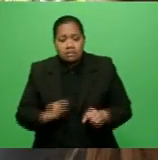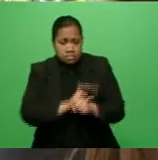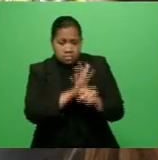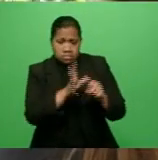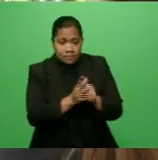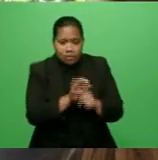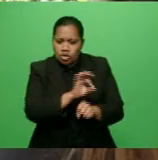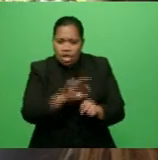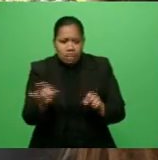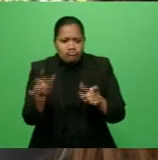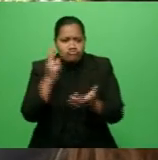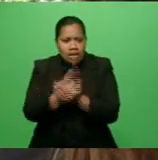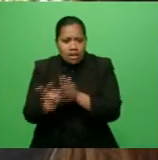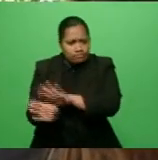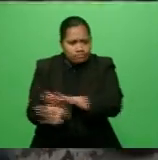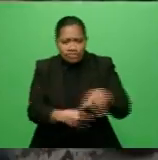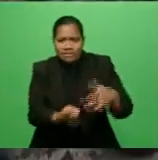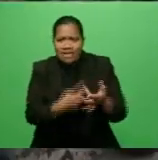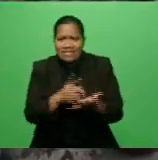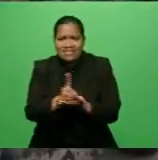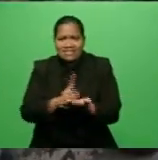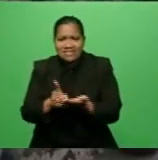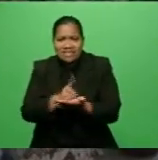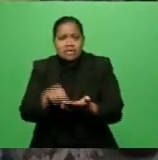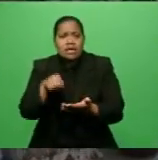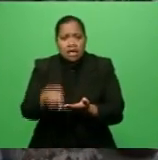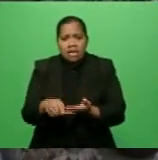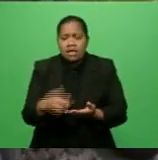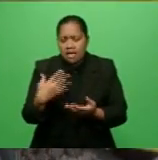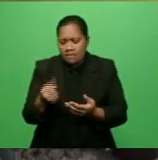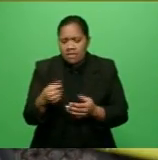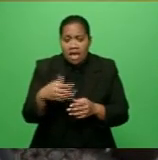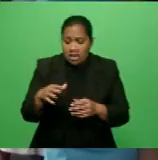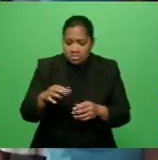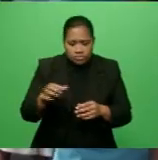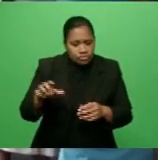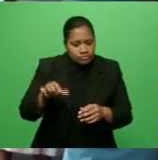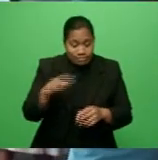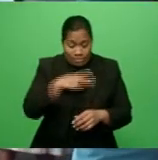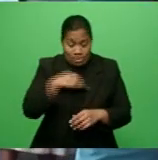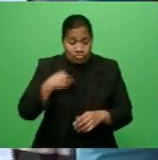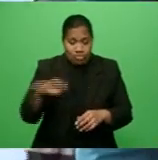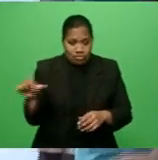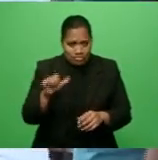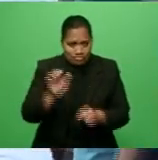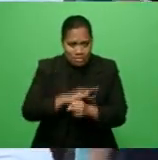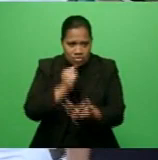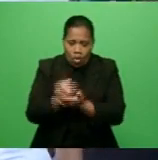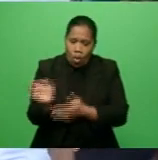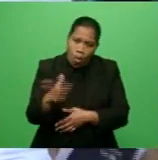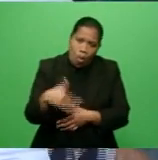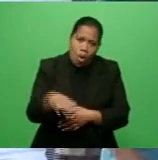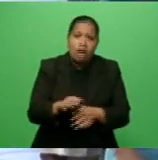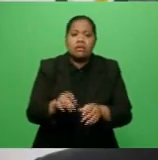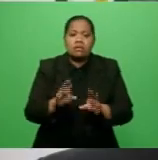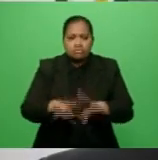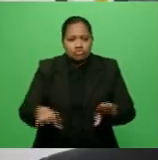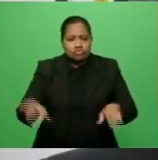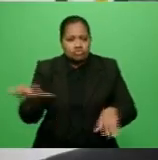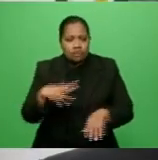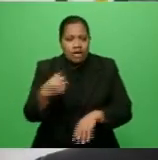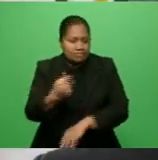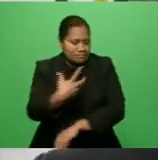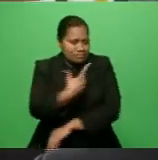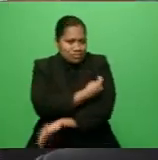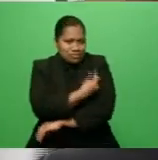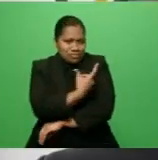and their impact, and the Health Ministry ensures every child gets their full immunization routine. As soon as a child is